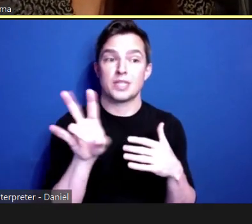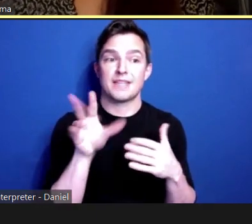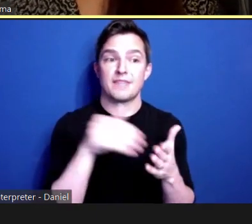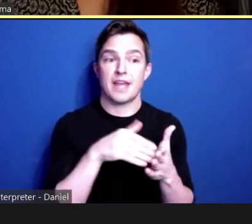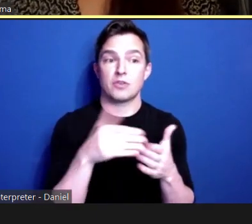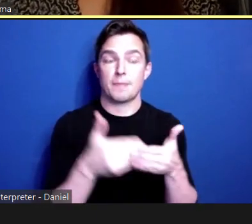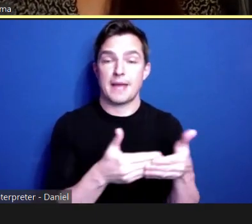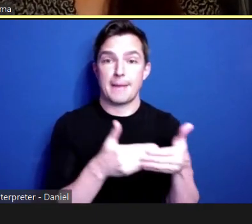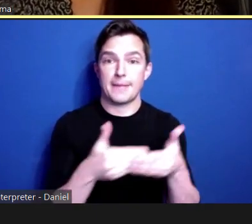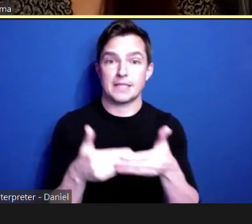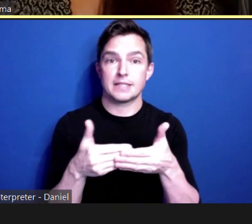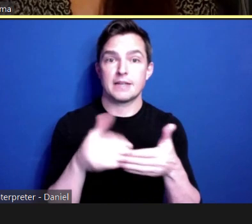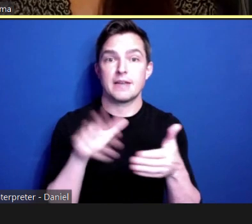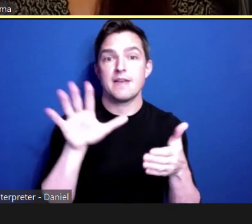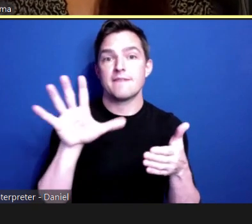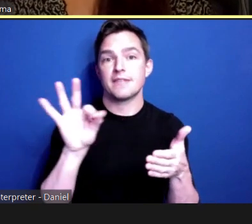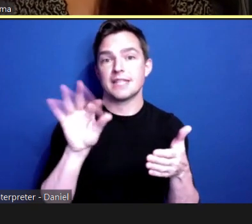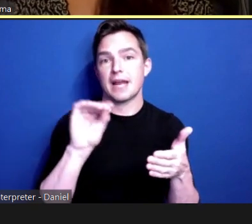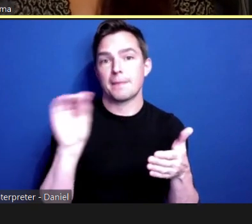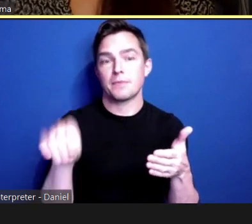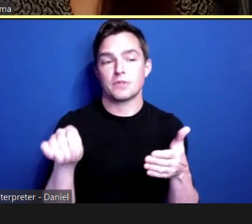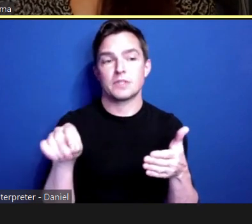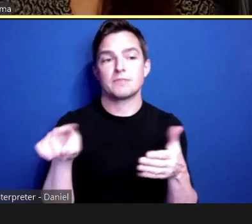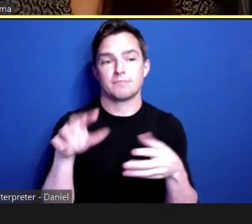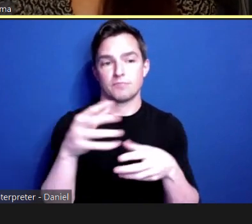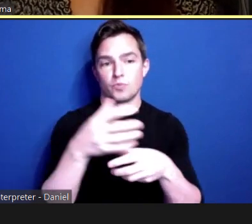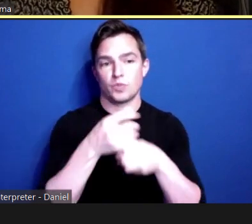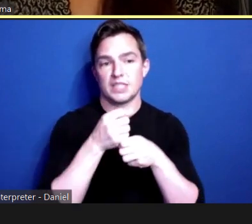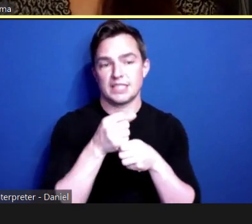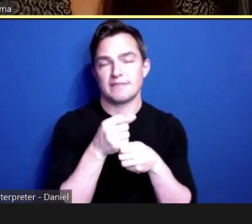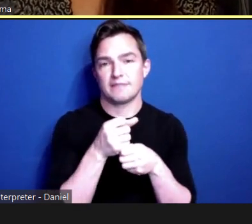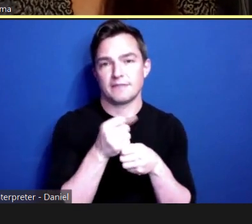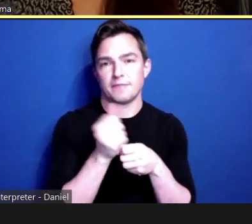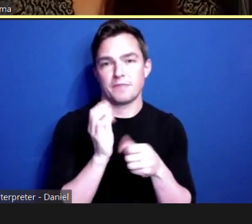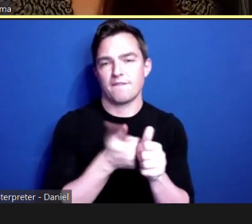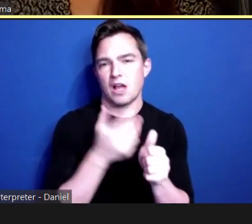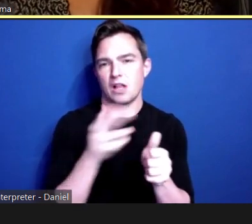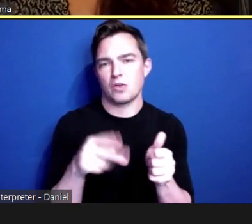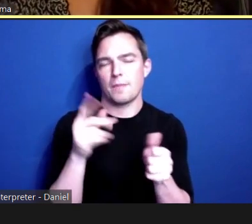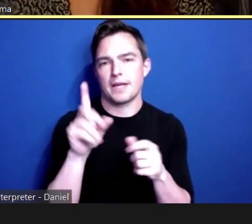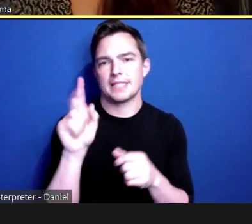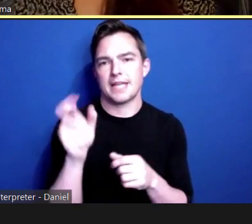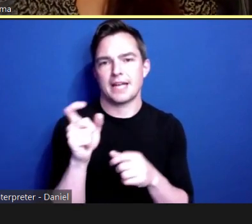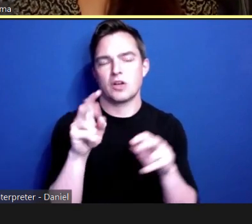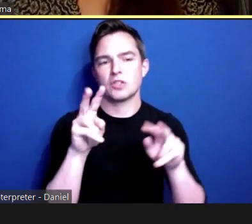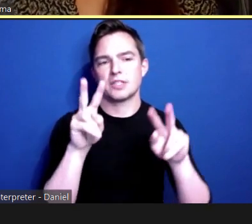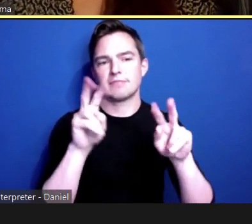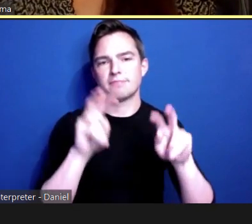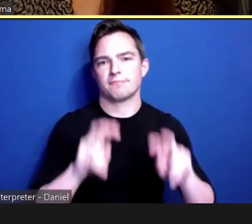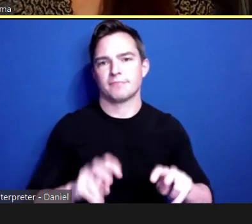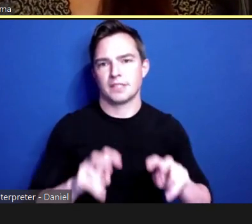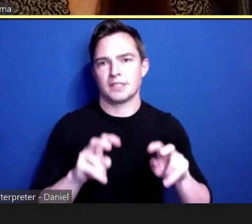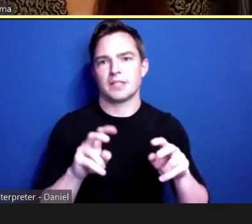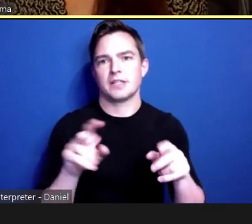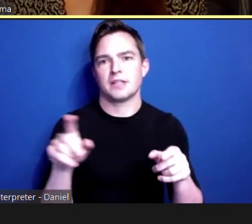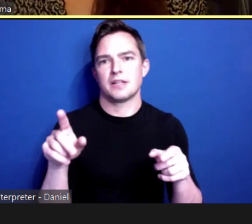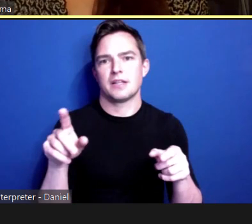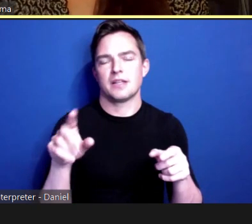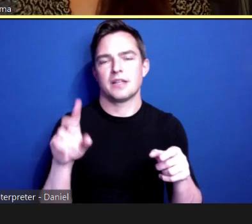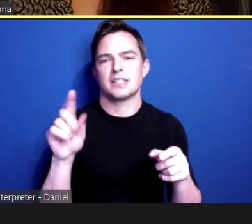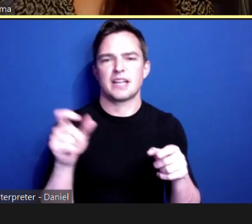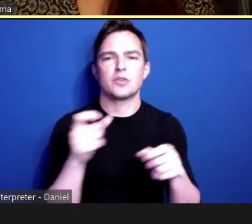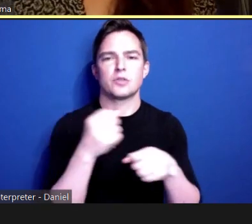babies, 59% received a follow-up diagnostic evaluation where a diagnosis was